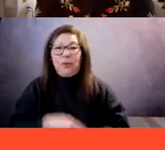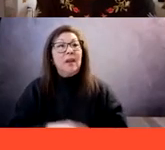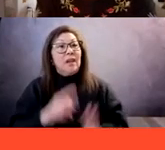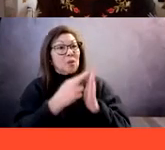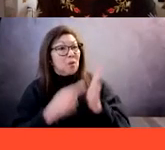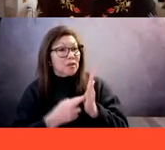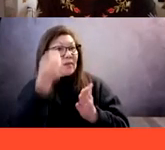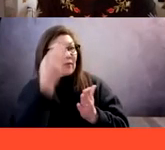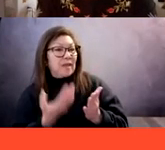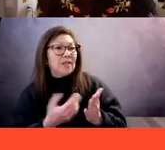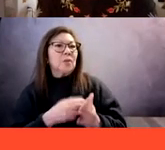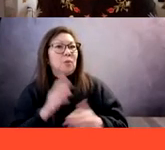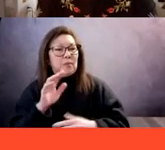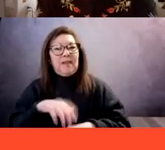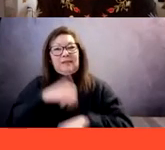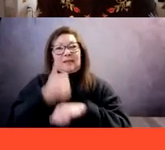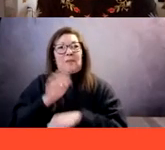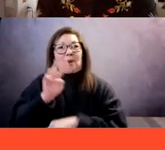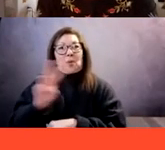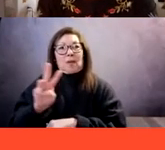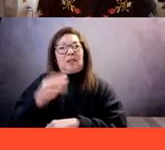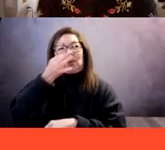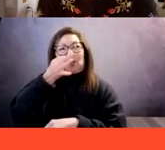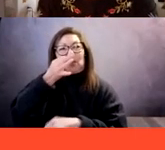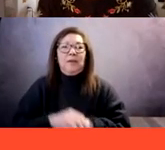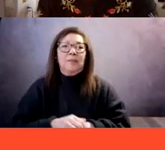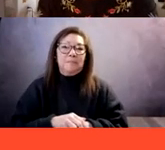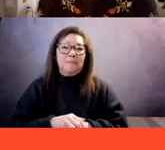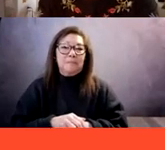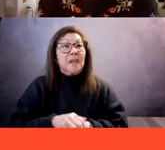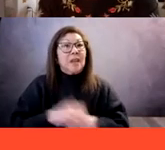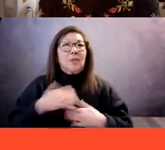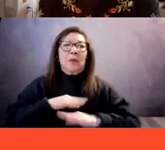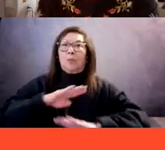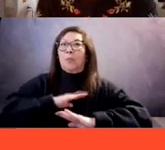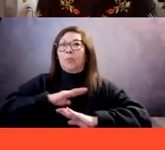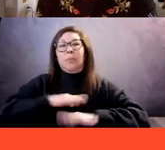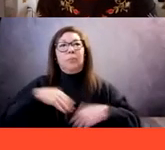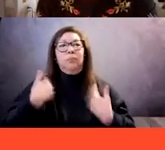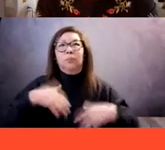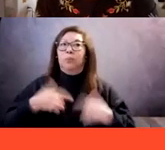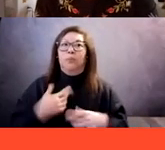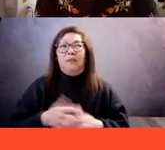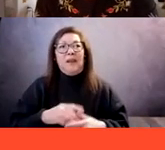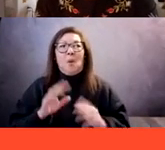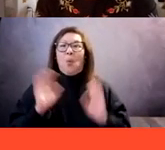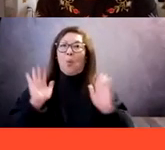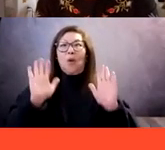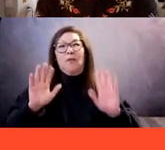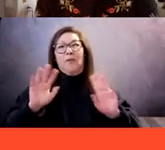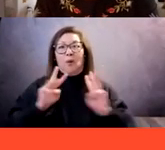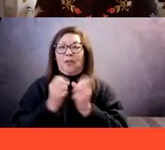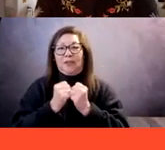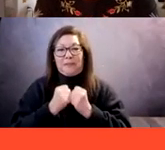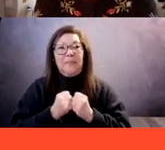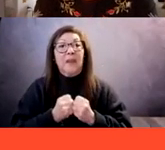be on our website shortly. So it's going to be a very fulfilling and interesting workshop. And then